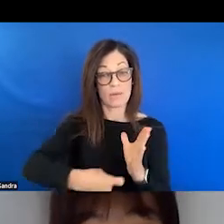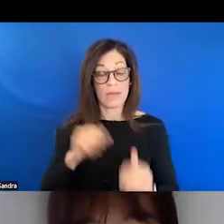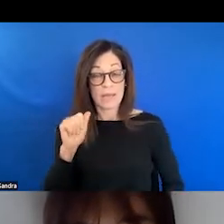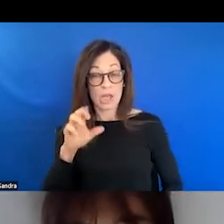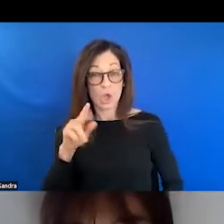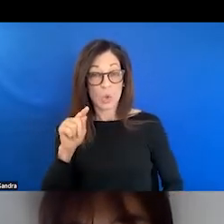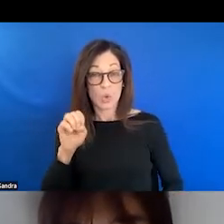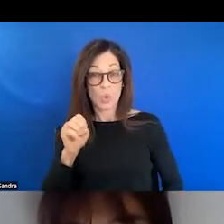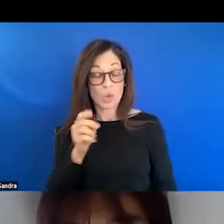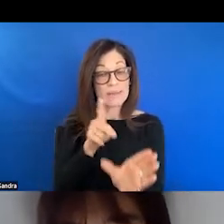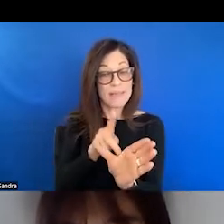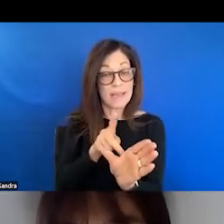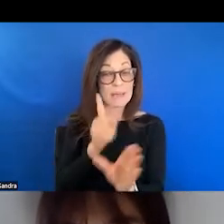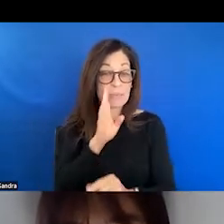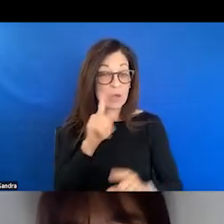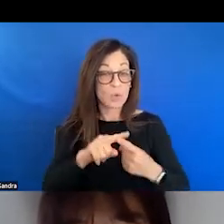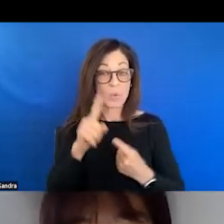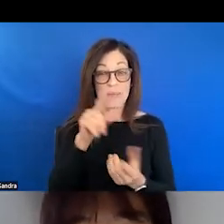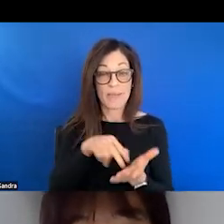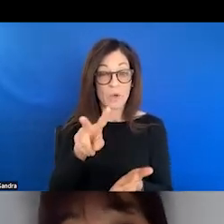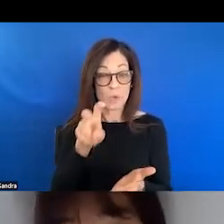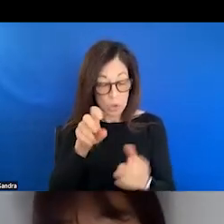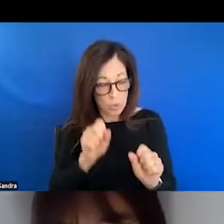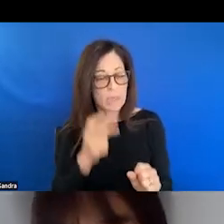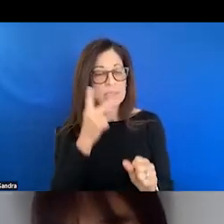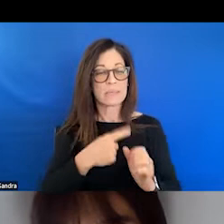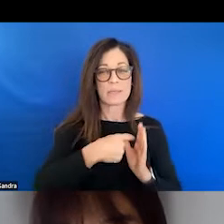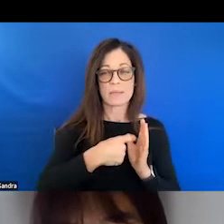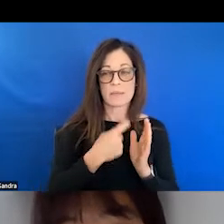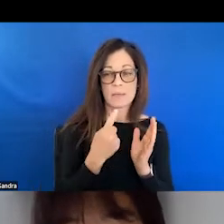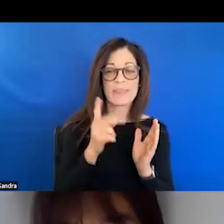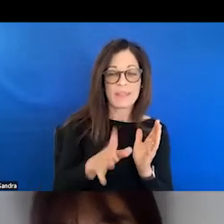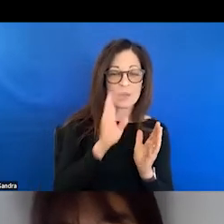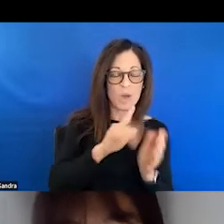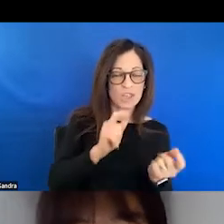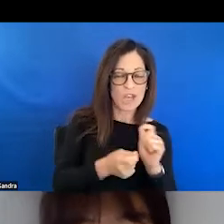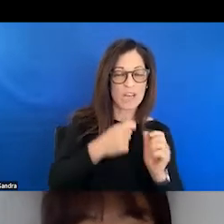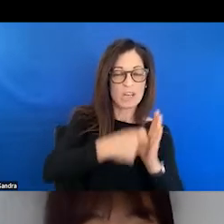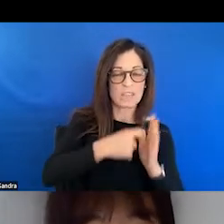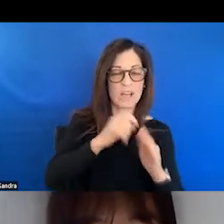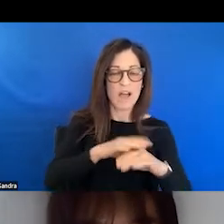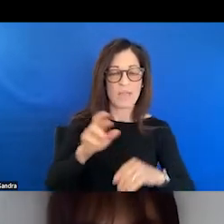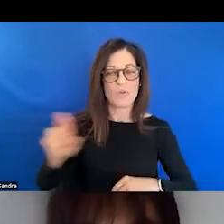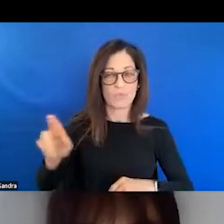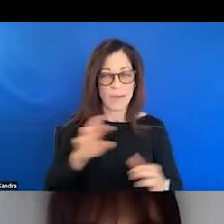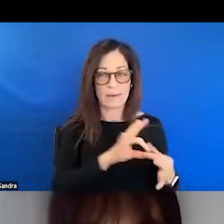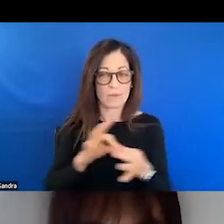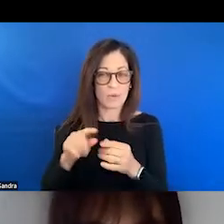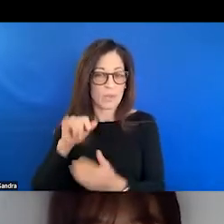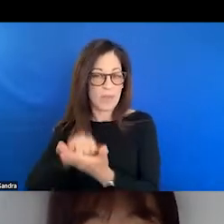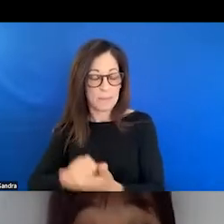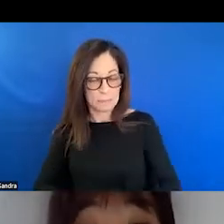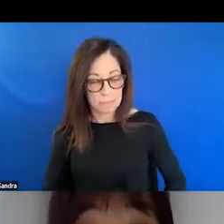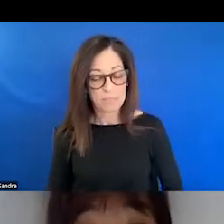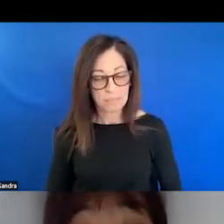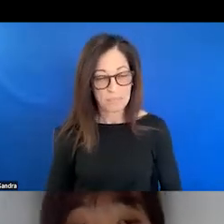to $1,200, you'll be able to see the cost will change accordingly on the right-hand side.